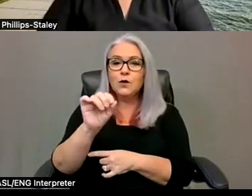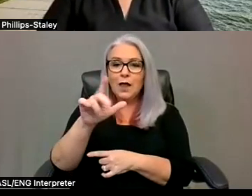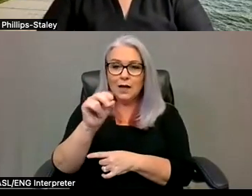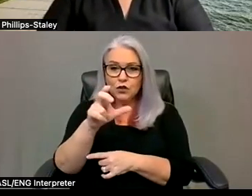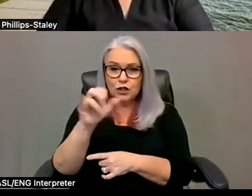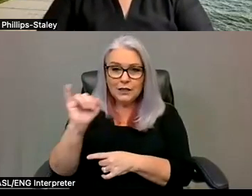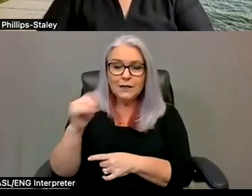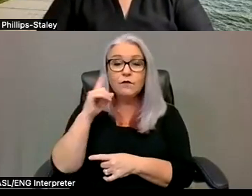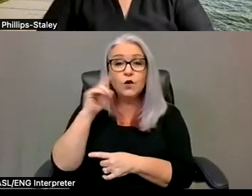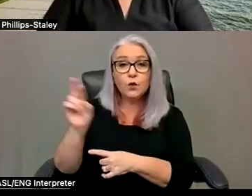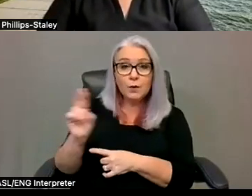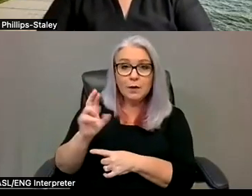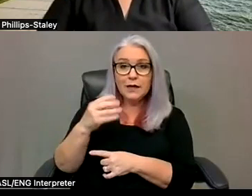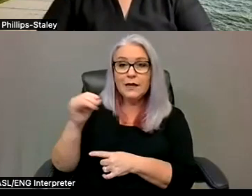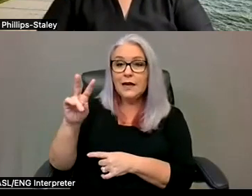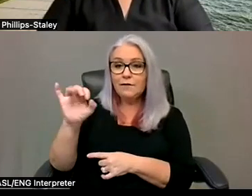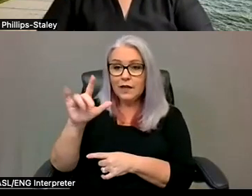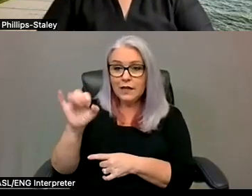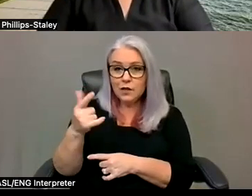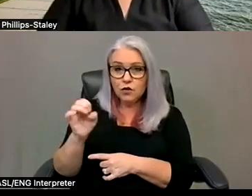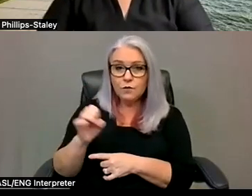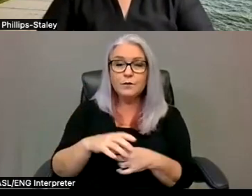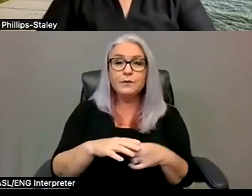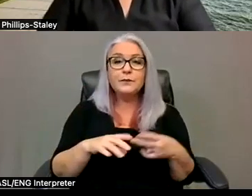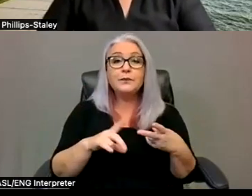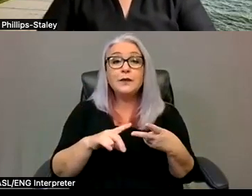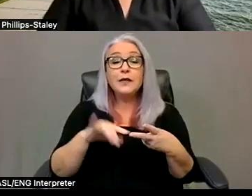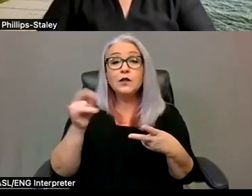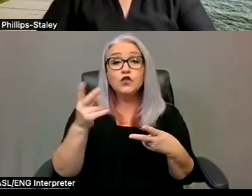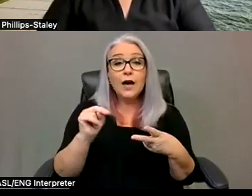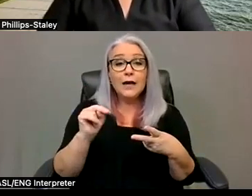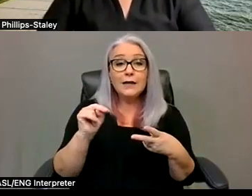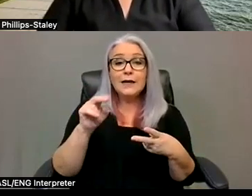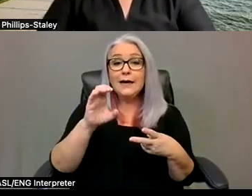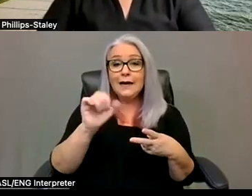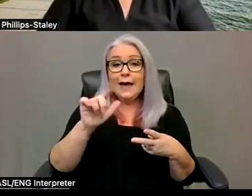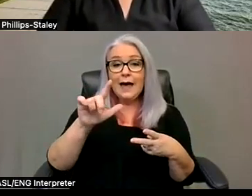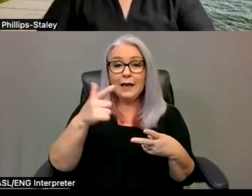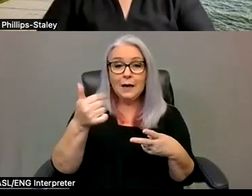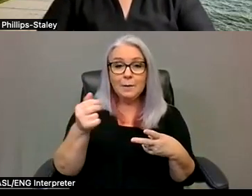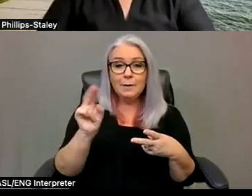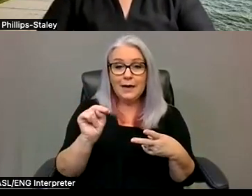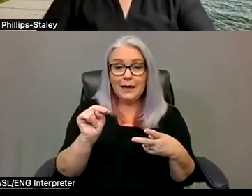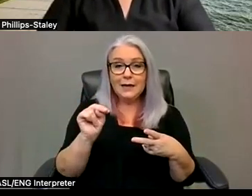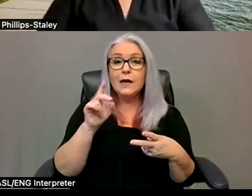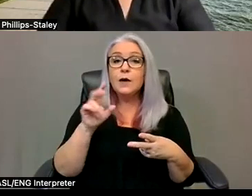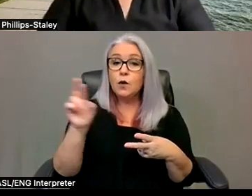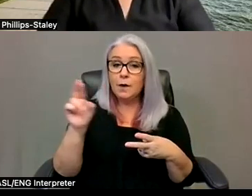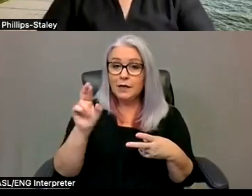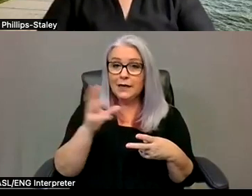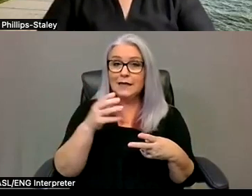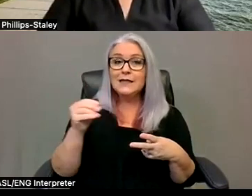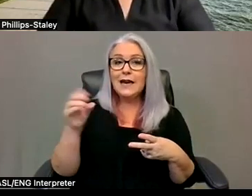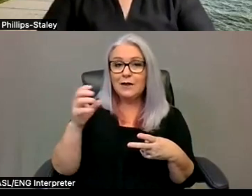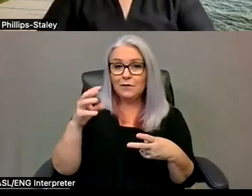running on the Republican and Village First Lines. John J. Callanan, running on the Republican and Village First